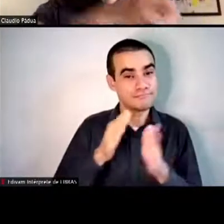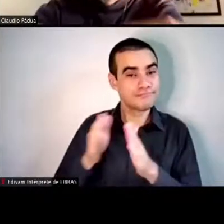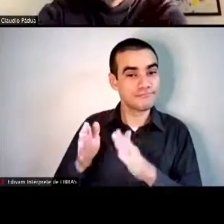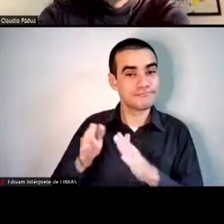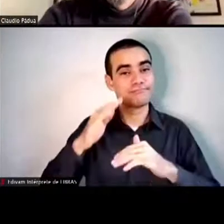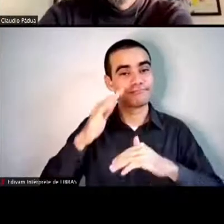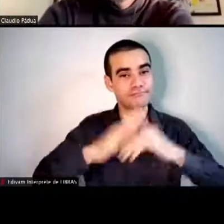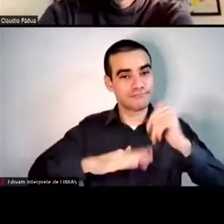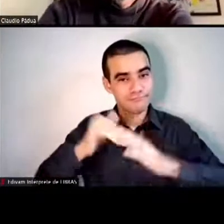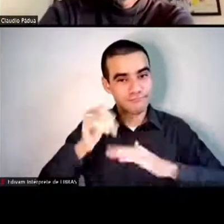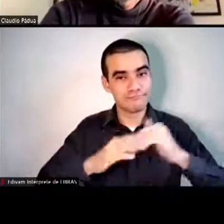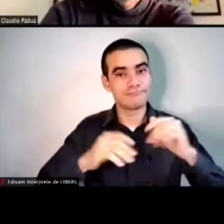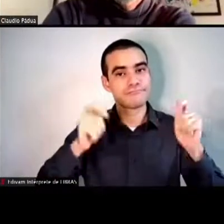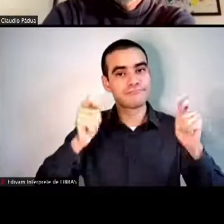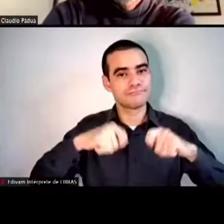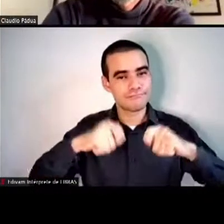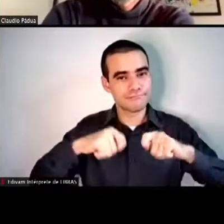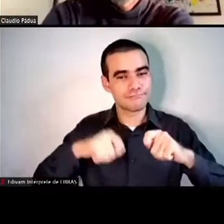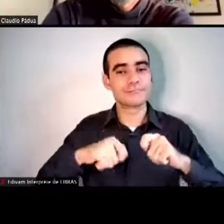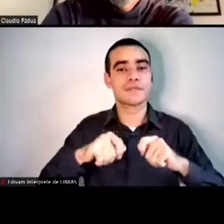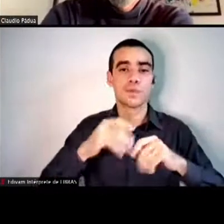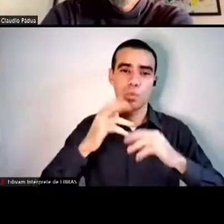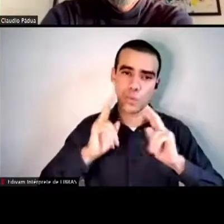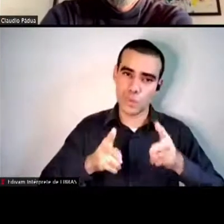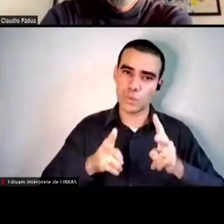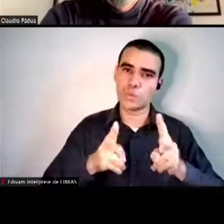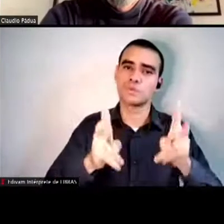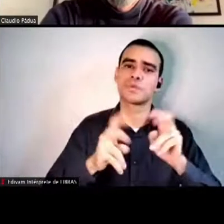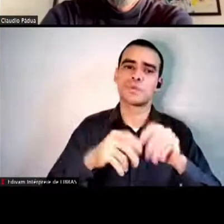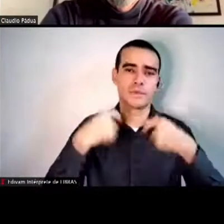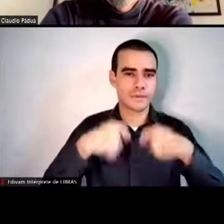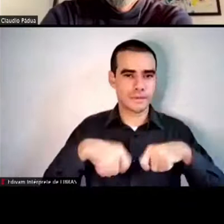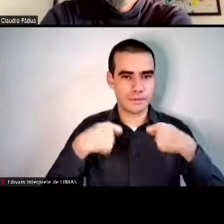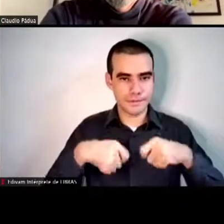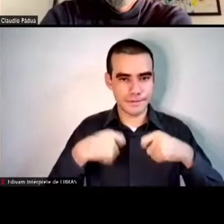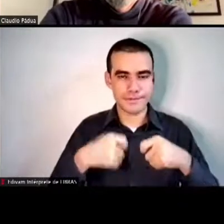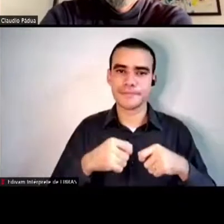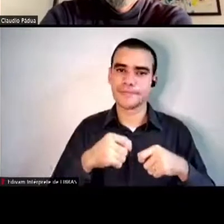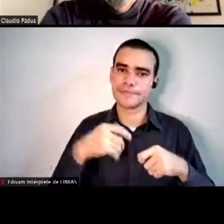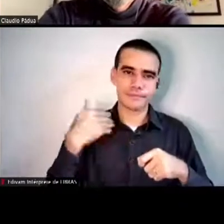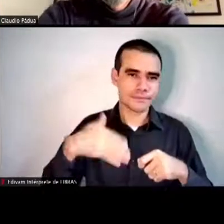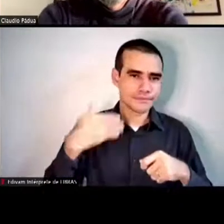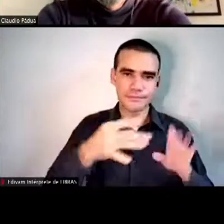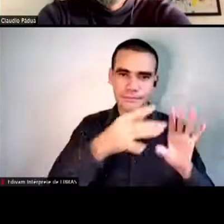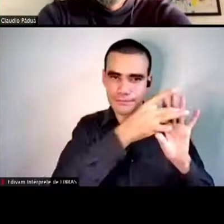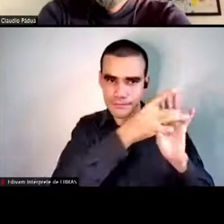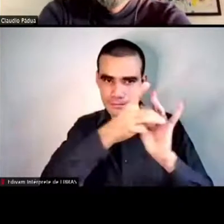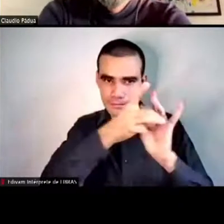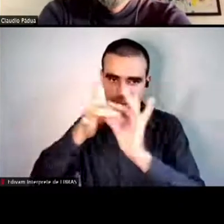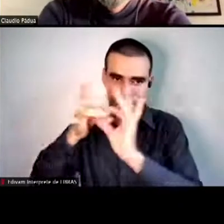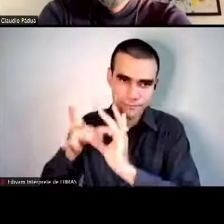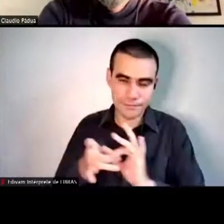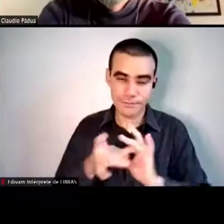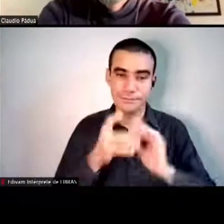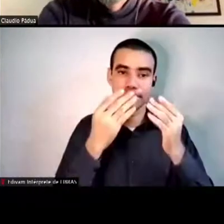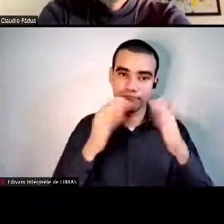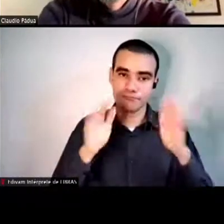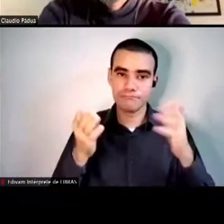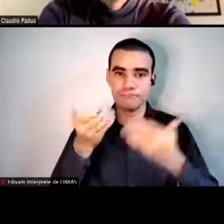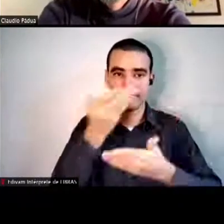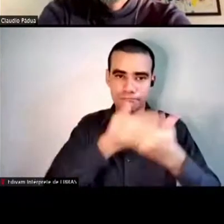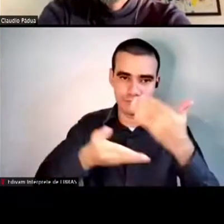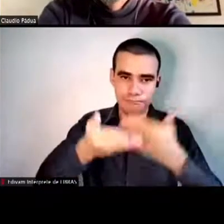This process of formations, these possibilities need to continue. We must have new networks and open more